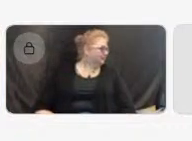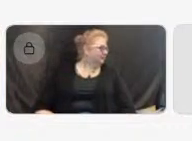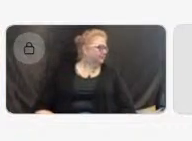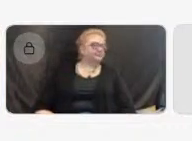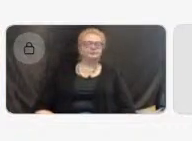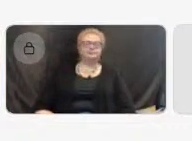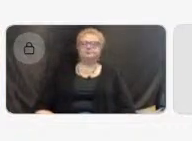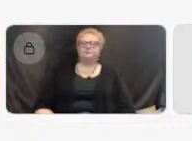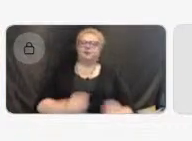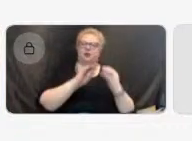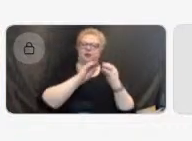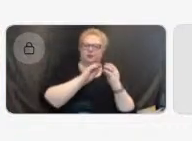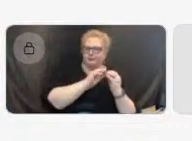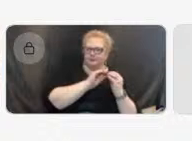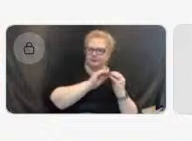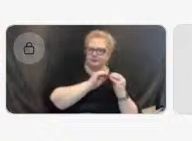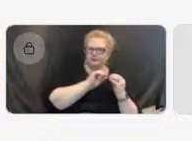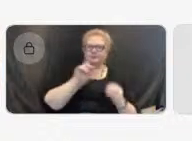Yeah,